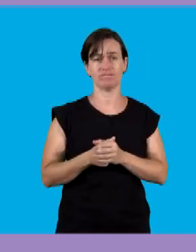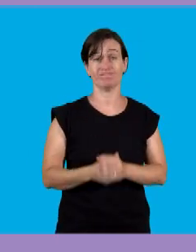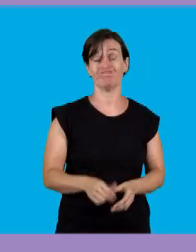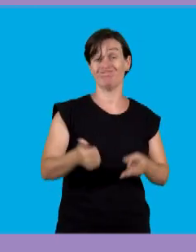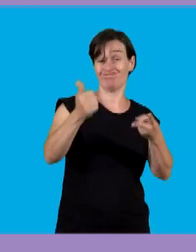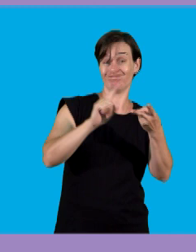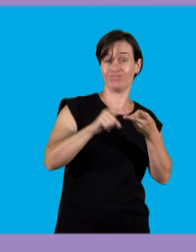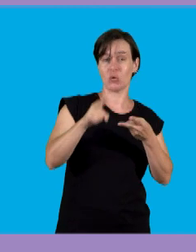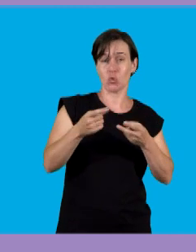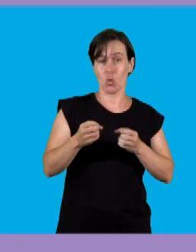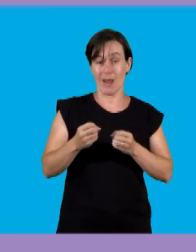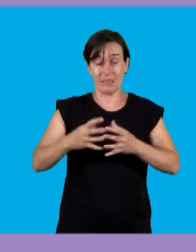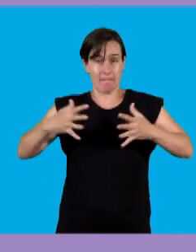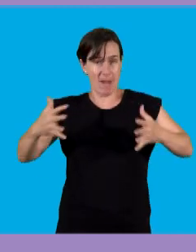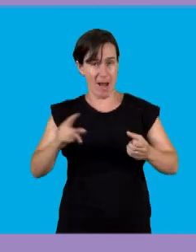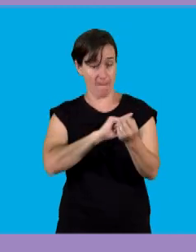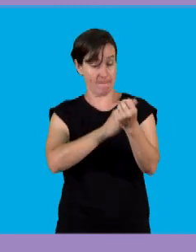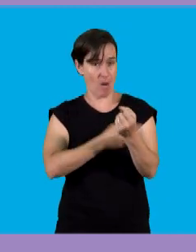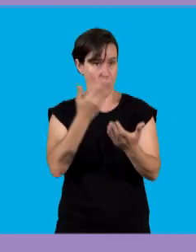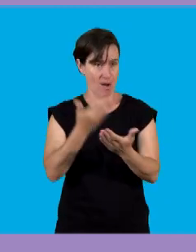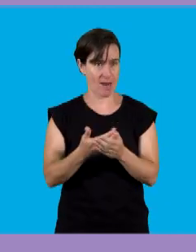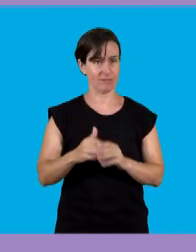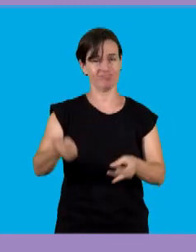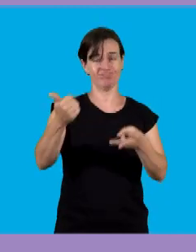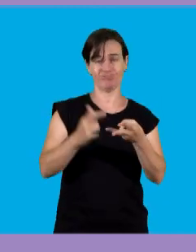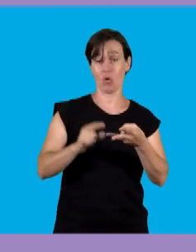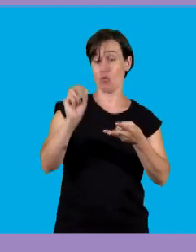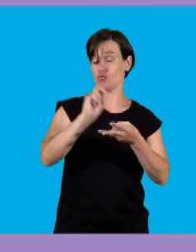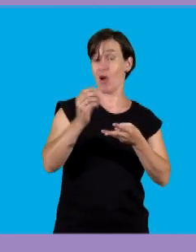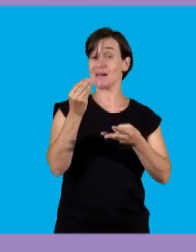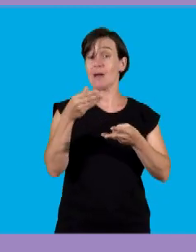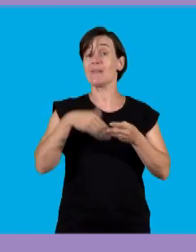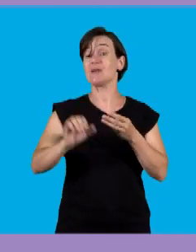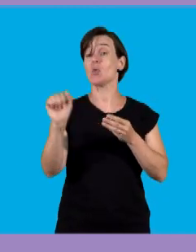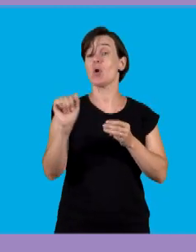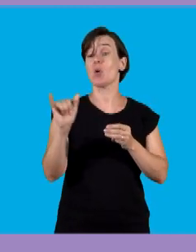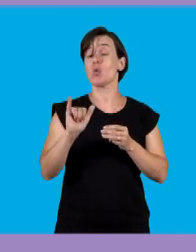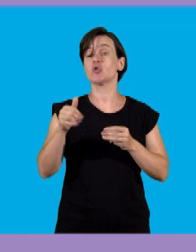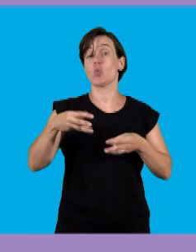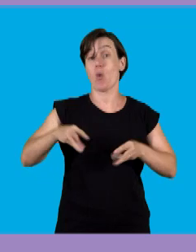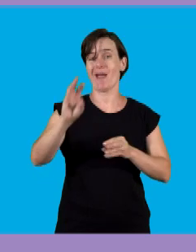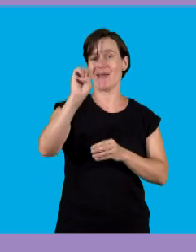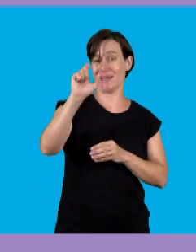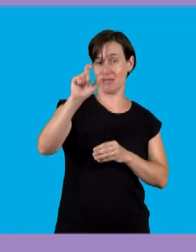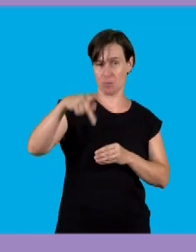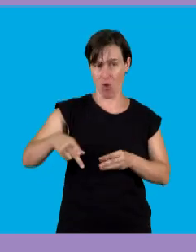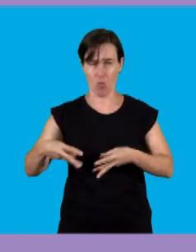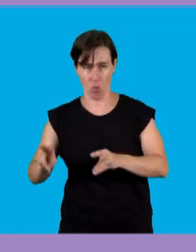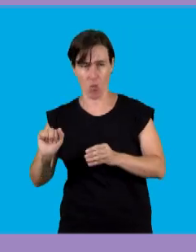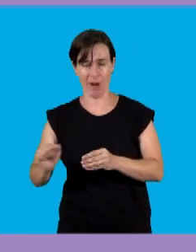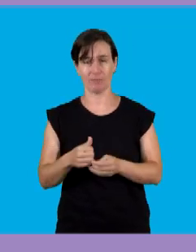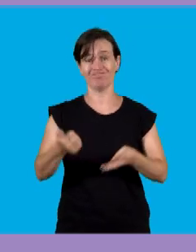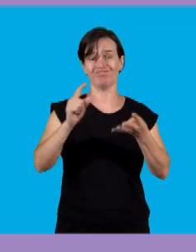expand a power, write numbers in their exponential form, and square numbers